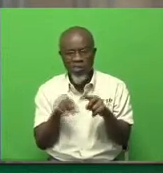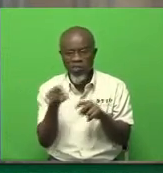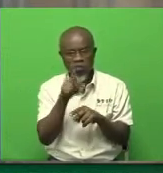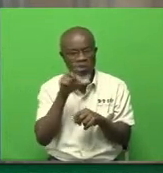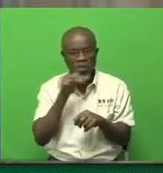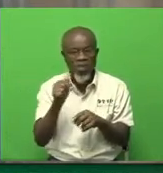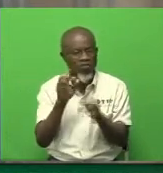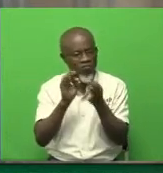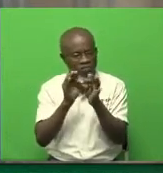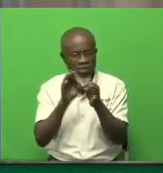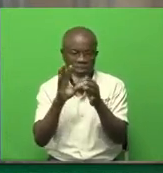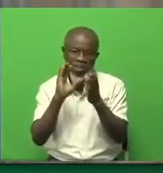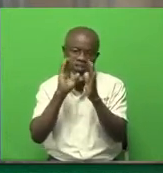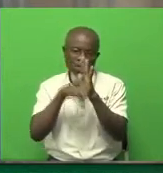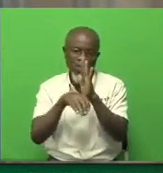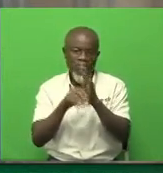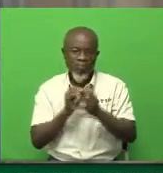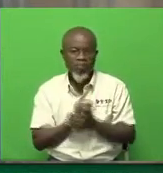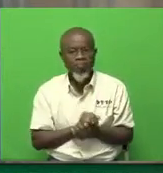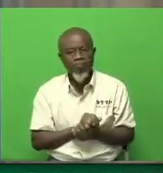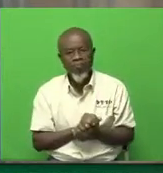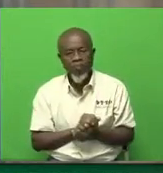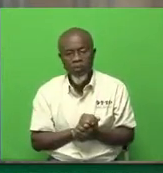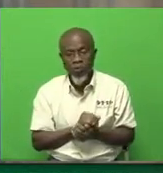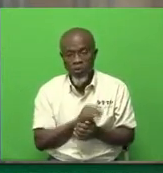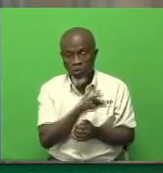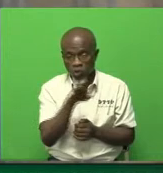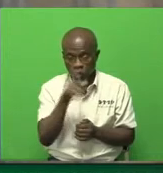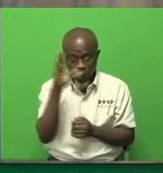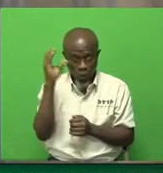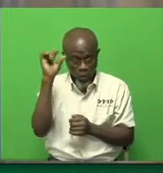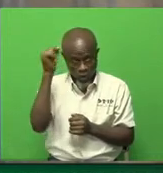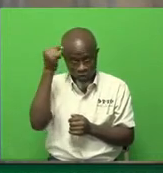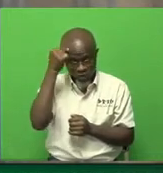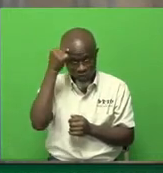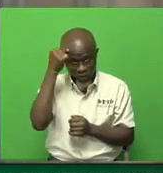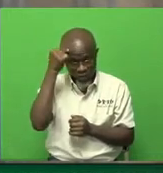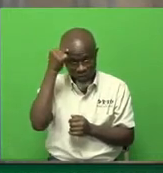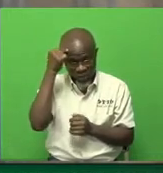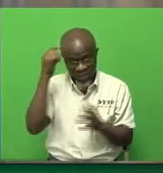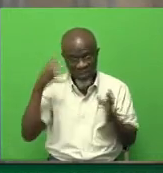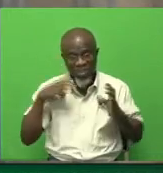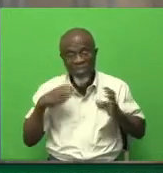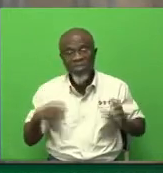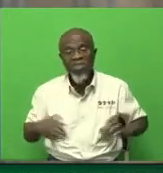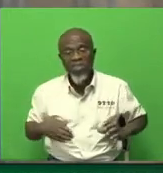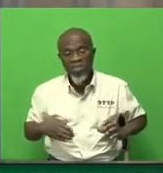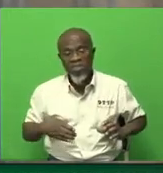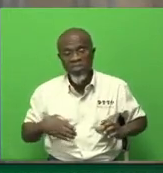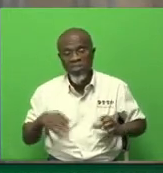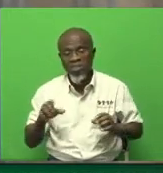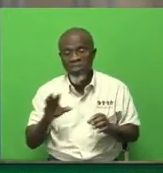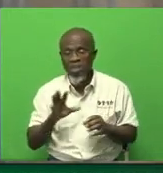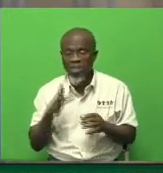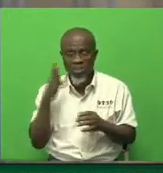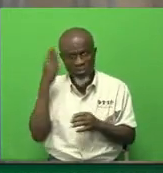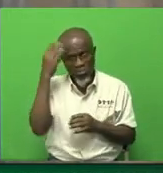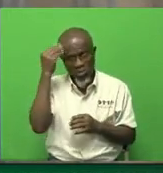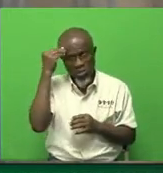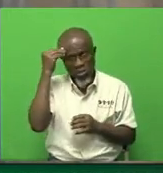the health sector under your government citizens have experienced a burst Healthcare in our country's